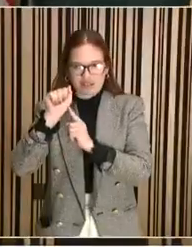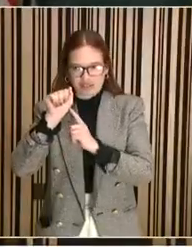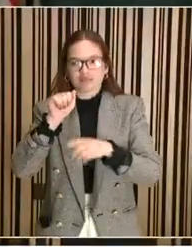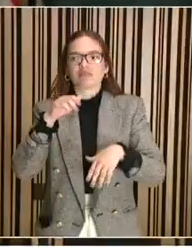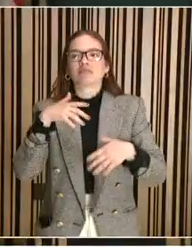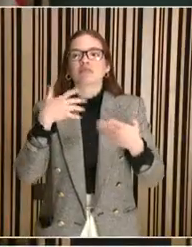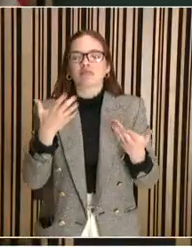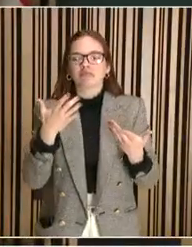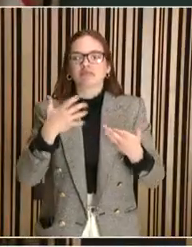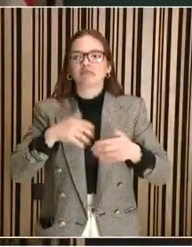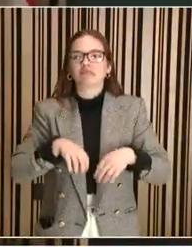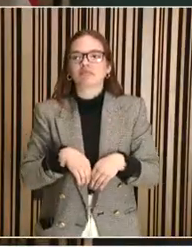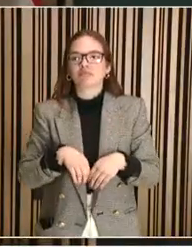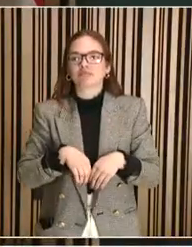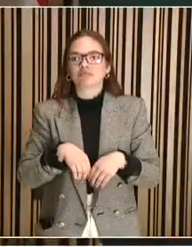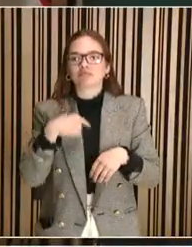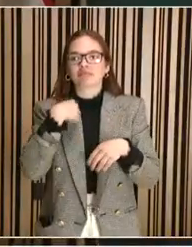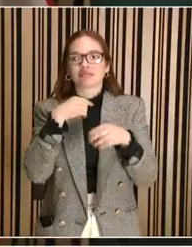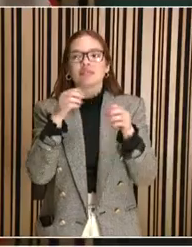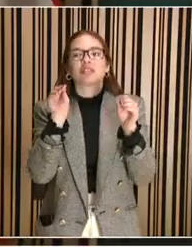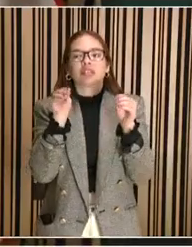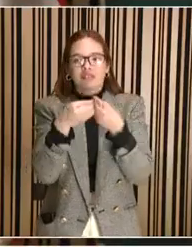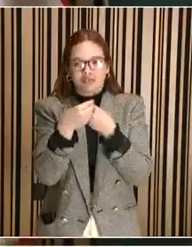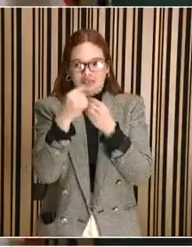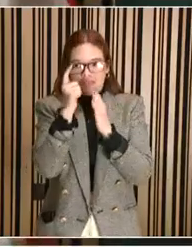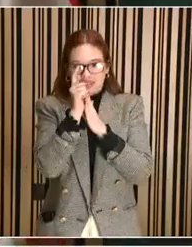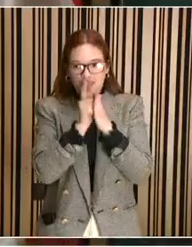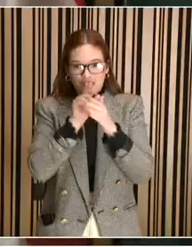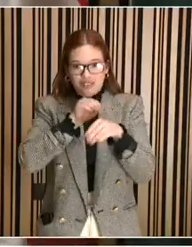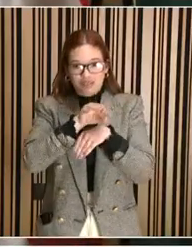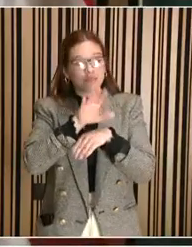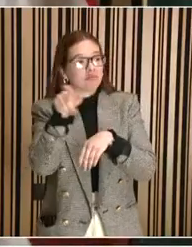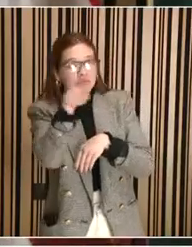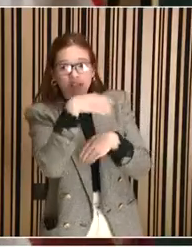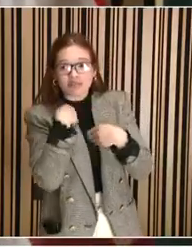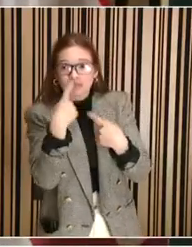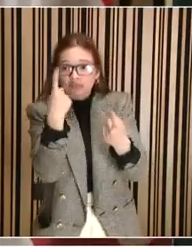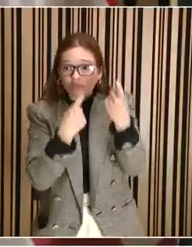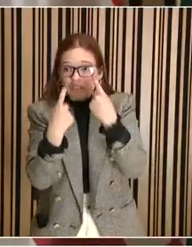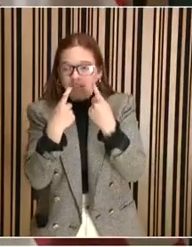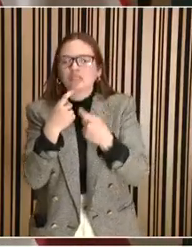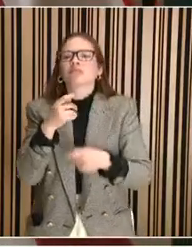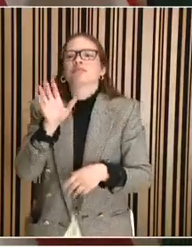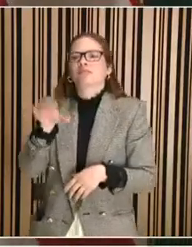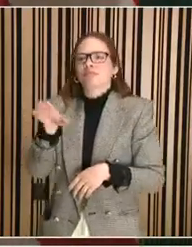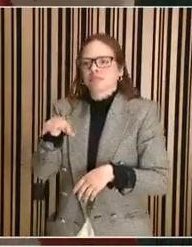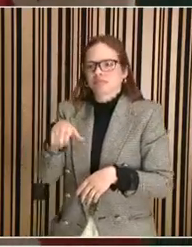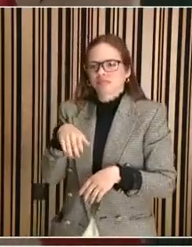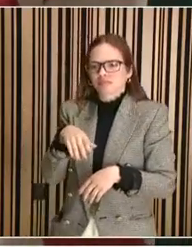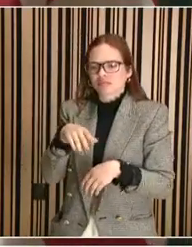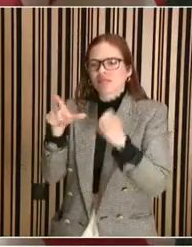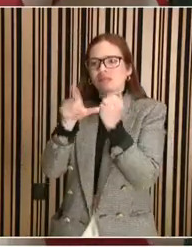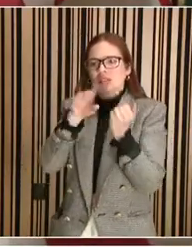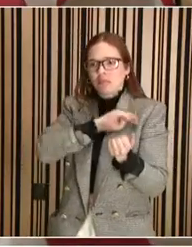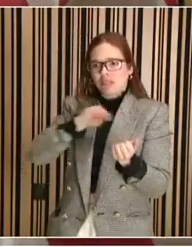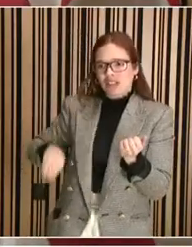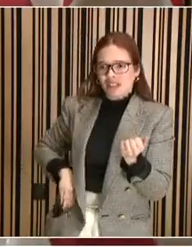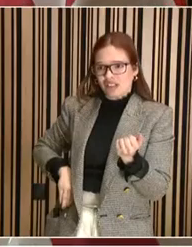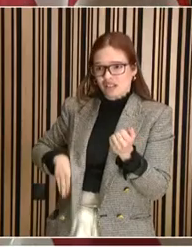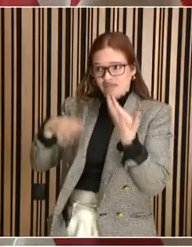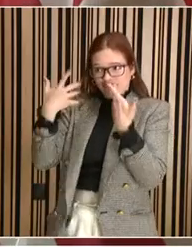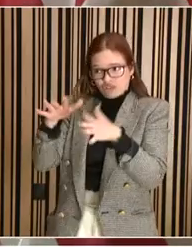questions? I have a question. Hi. Did the former deputy mayor ever receive any warnings